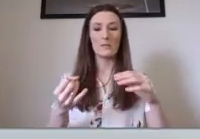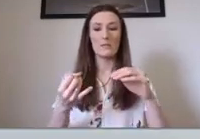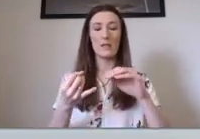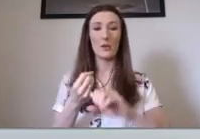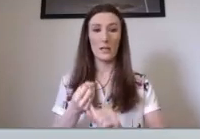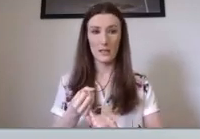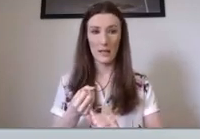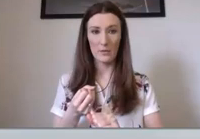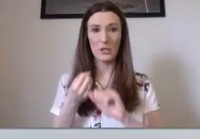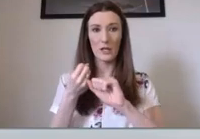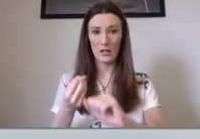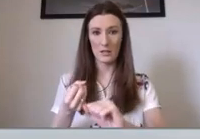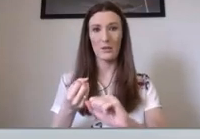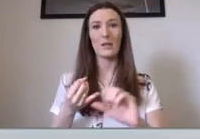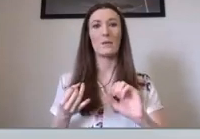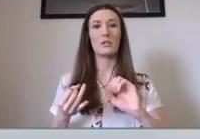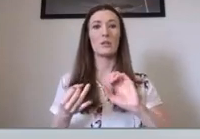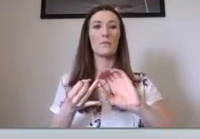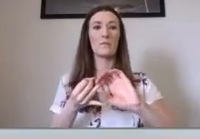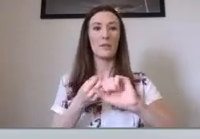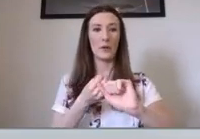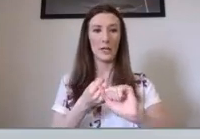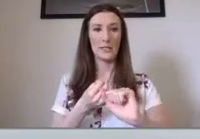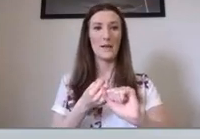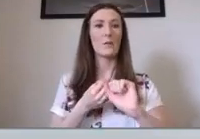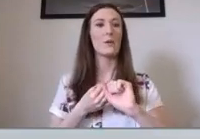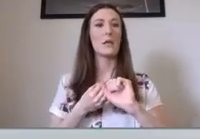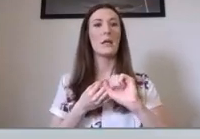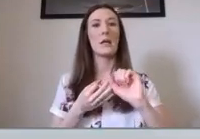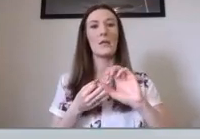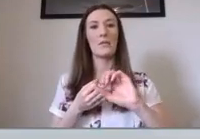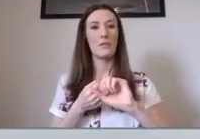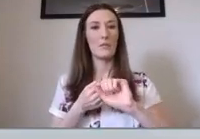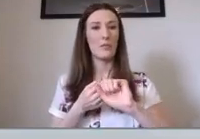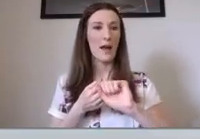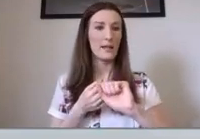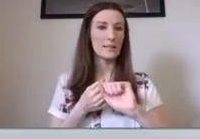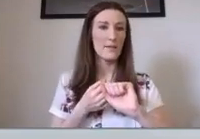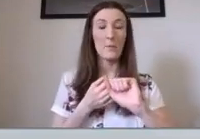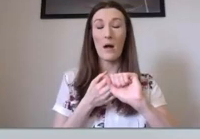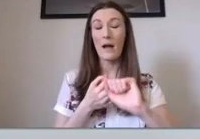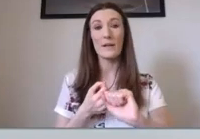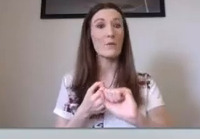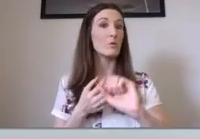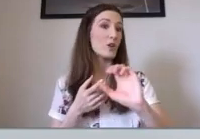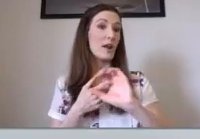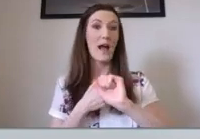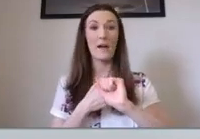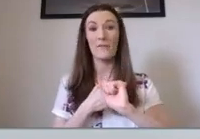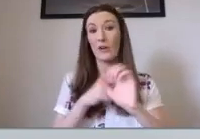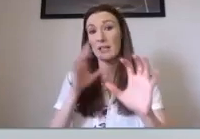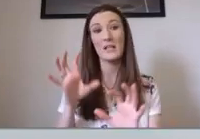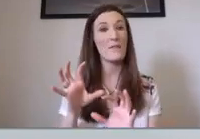recognizes that there is a language, that it is a real language, that there is a deaf community, that deaf people have deaf